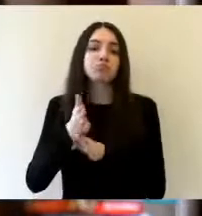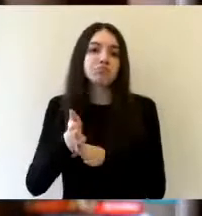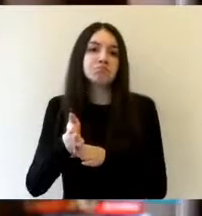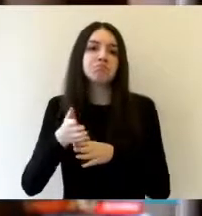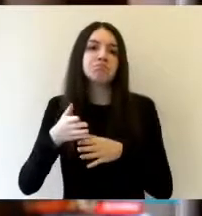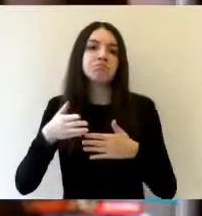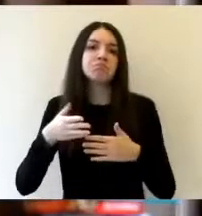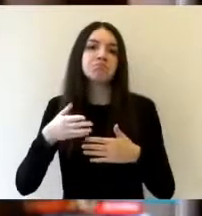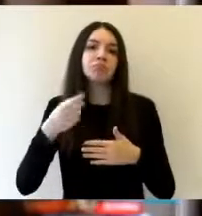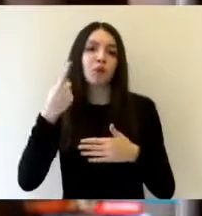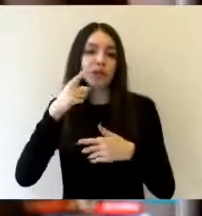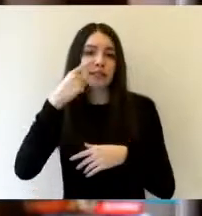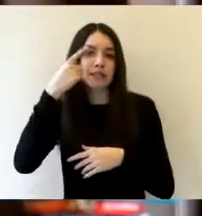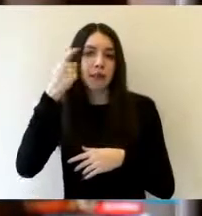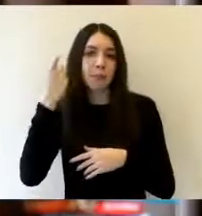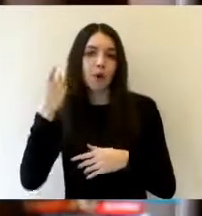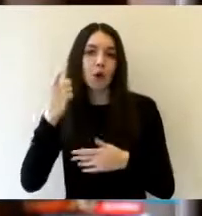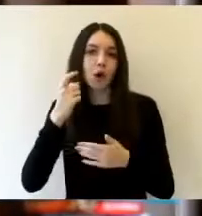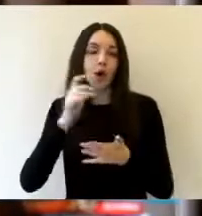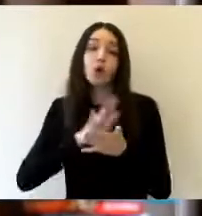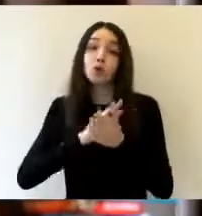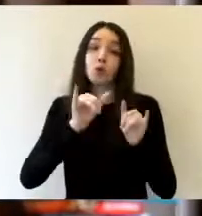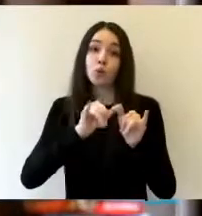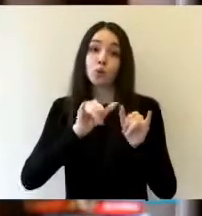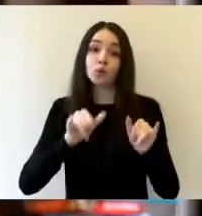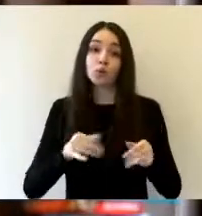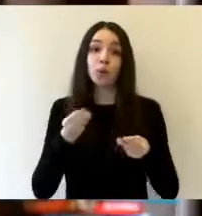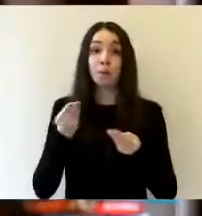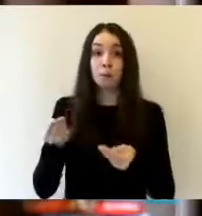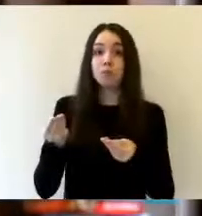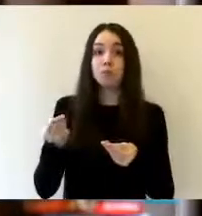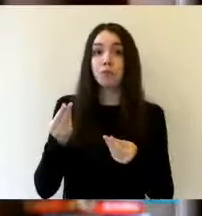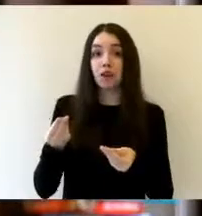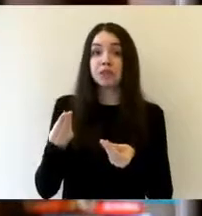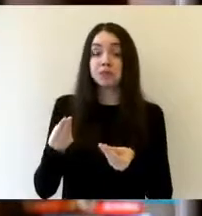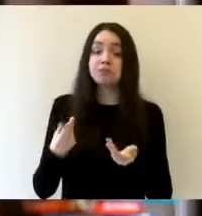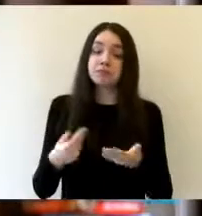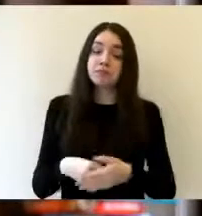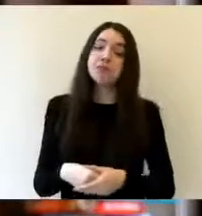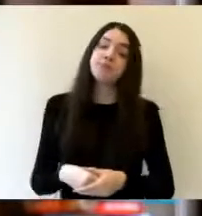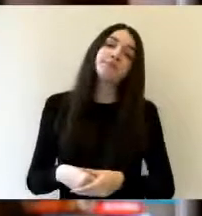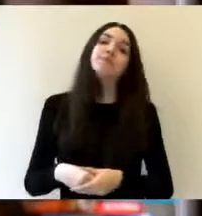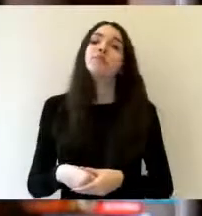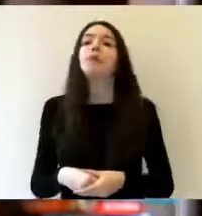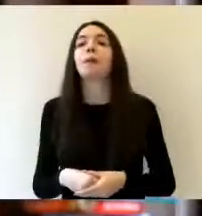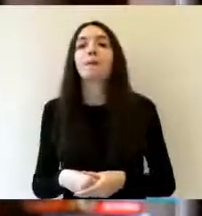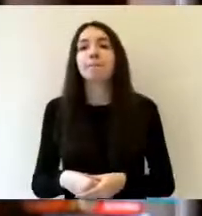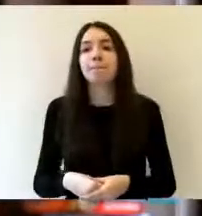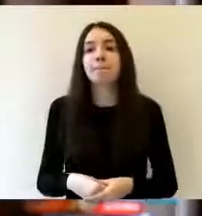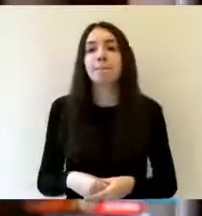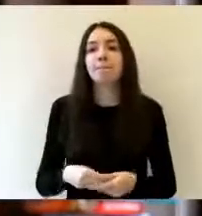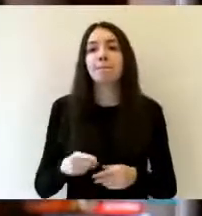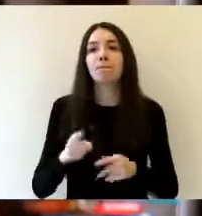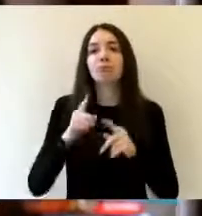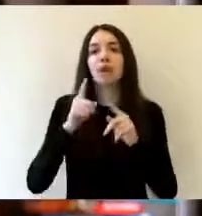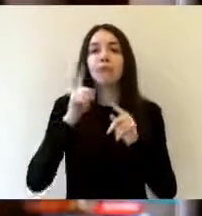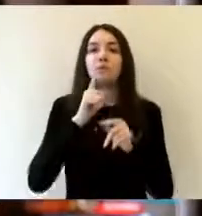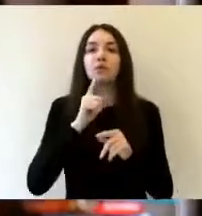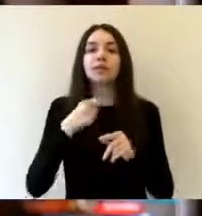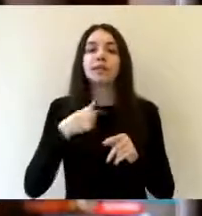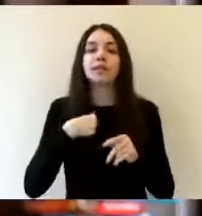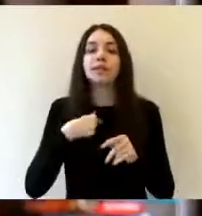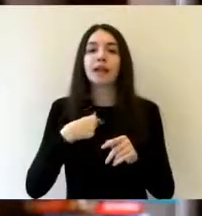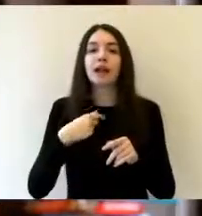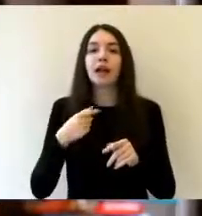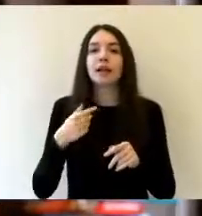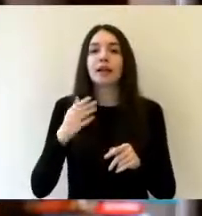it's fully funded through the public school system, which is awesome. But really, intellectually, I jived more with the illustration program, but I took all of